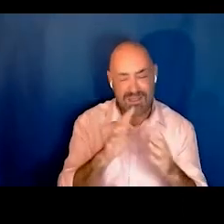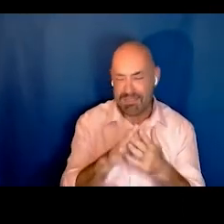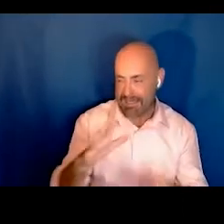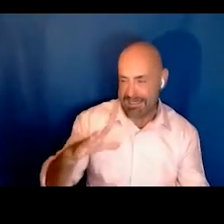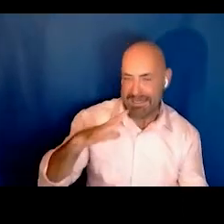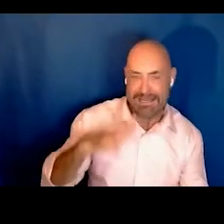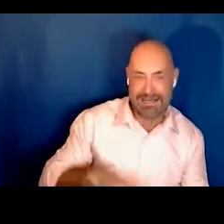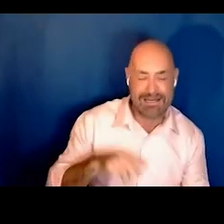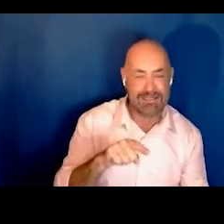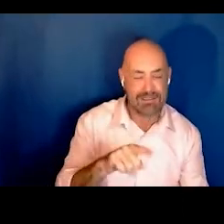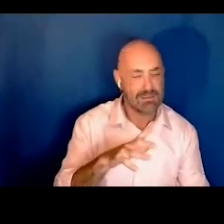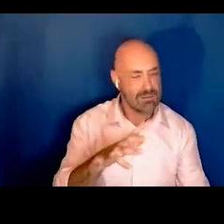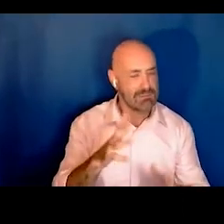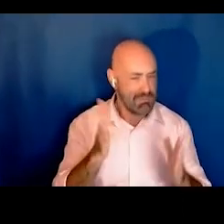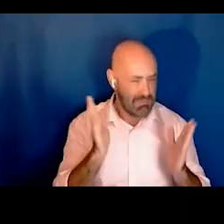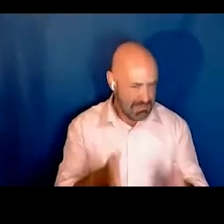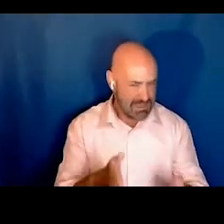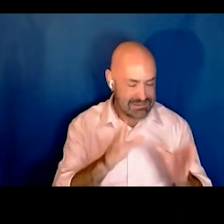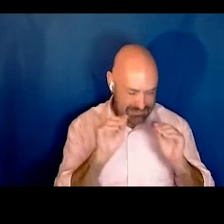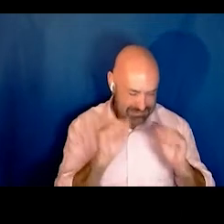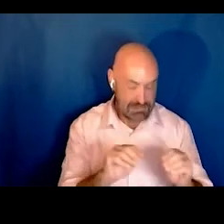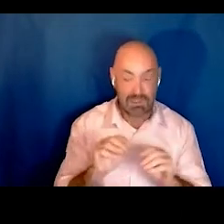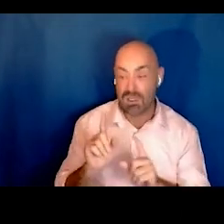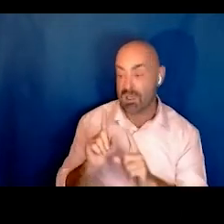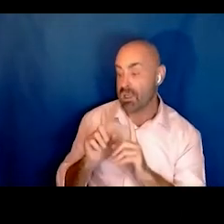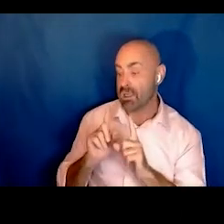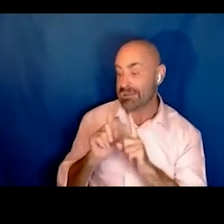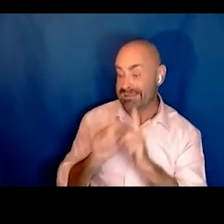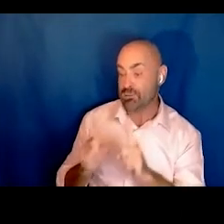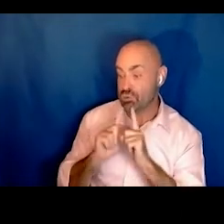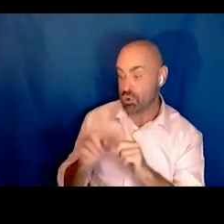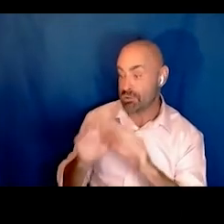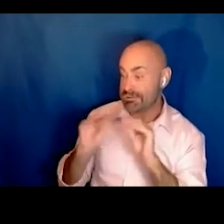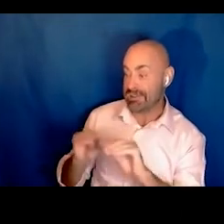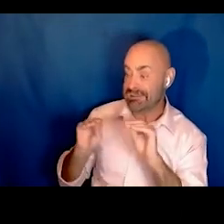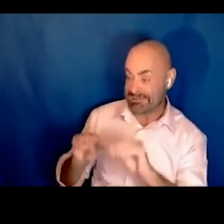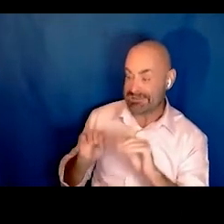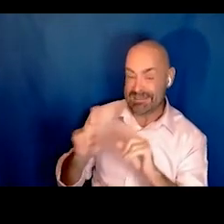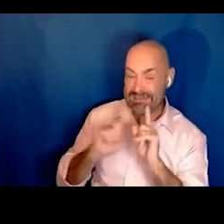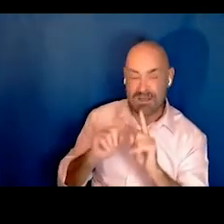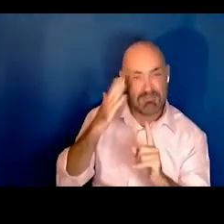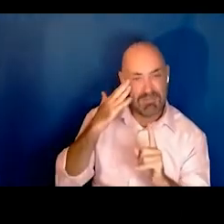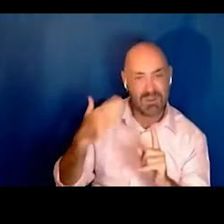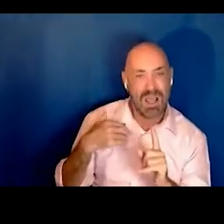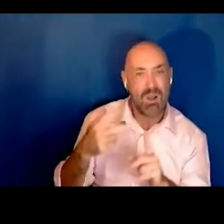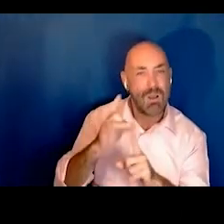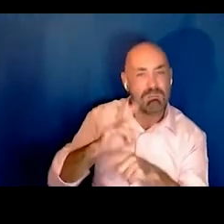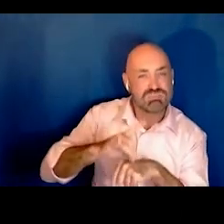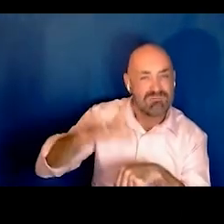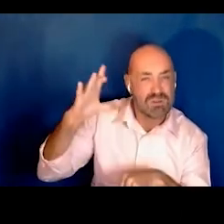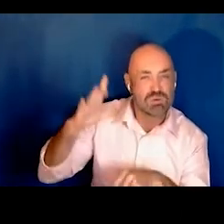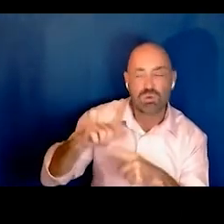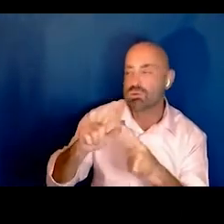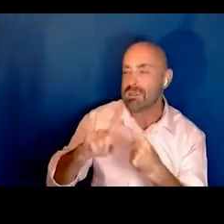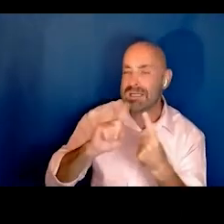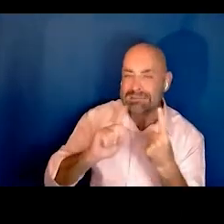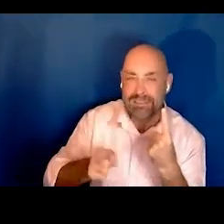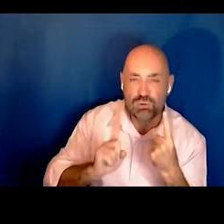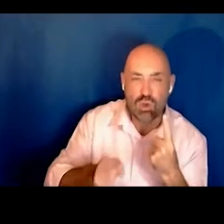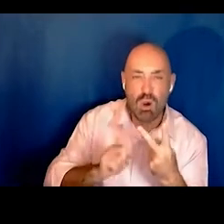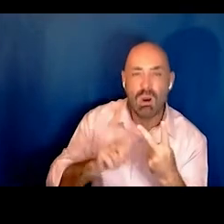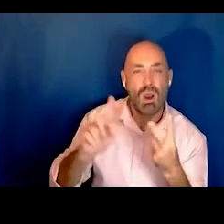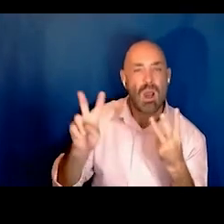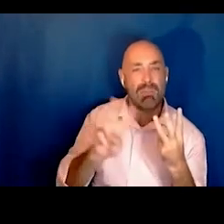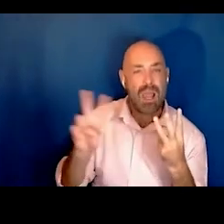means that we need to educate people working with children and young people. We need to educate mental health professionals, teachers,